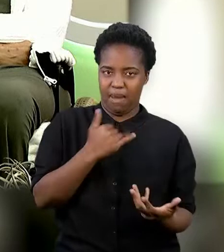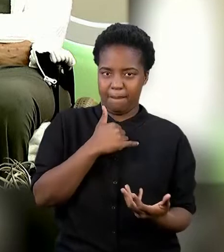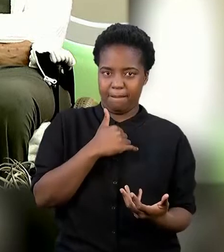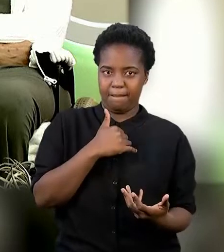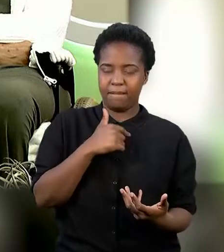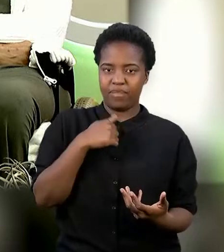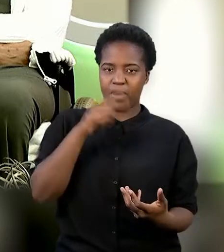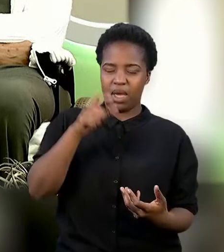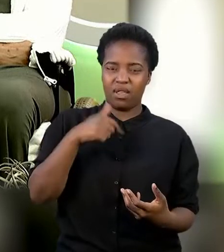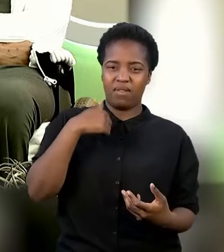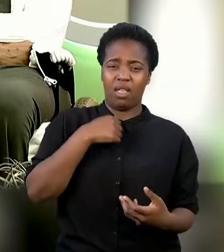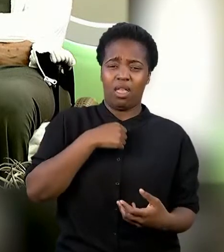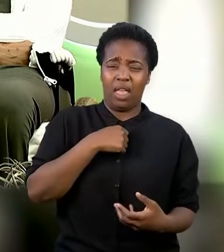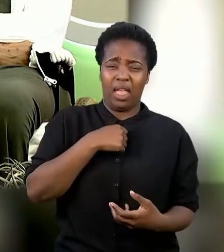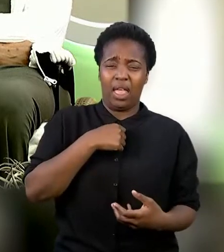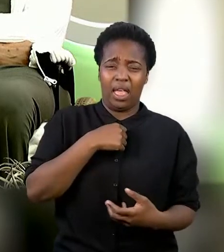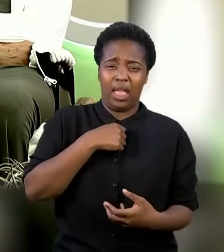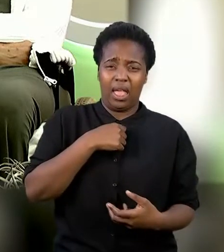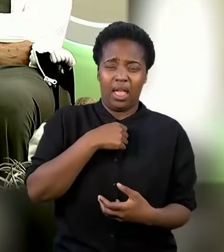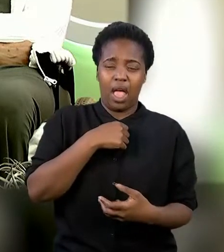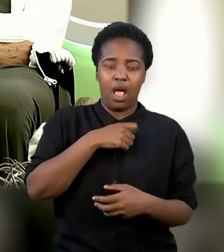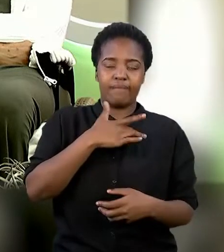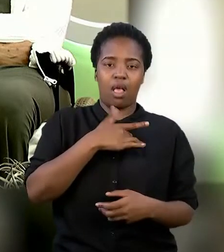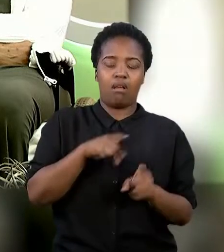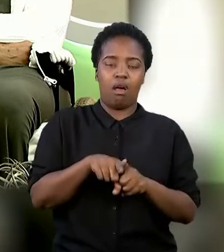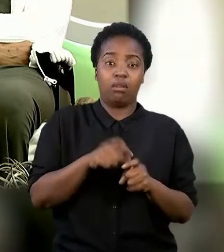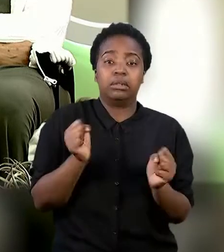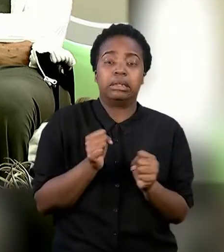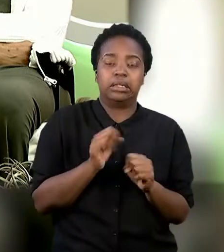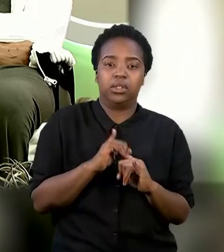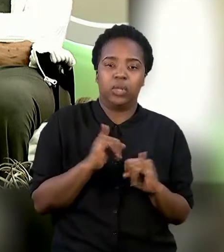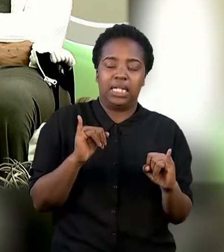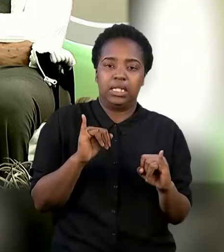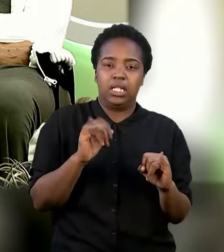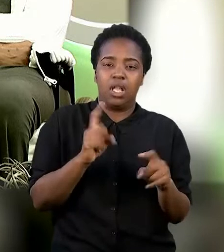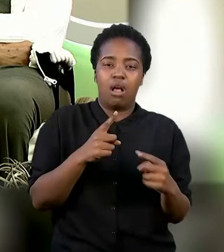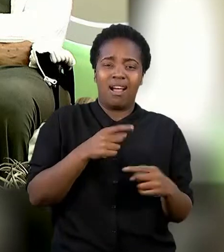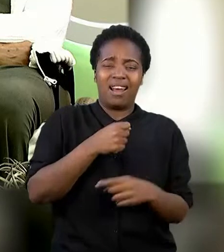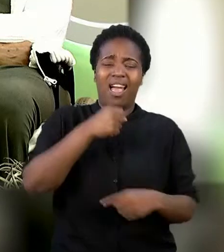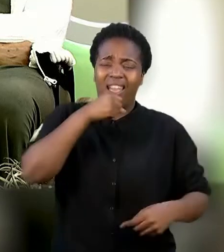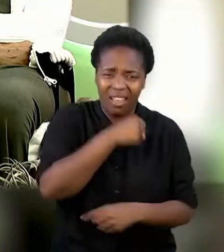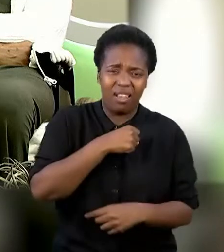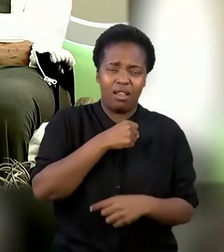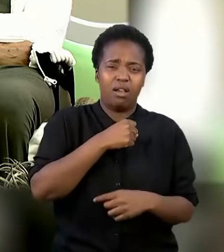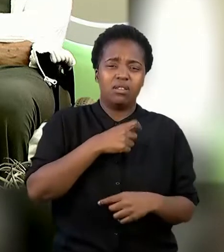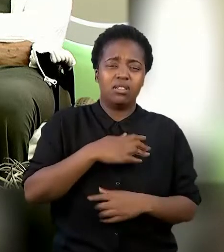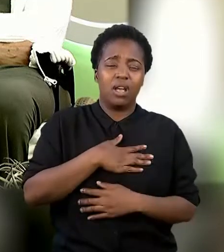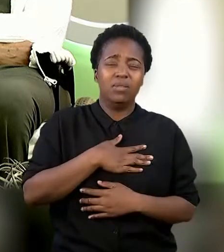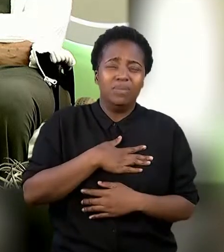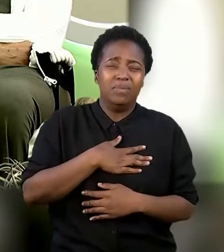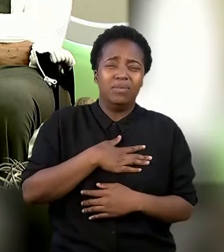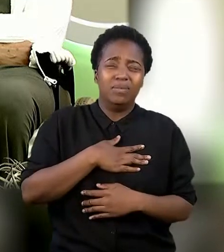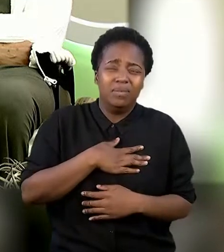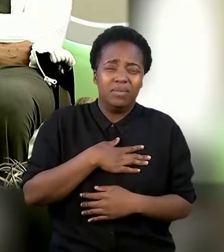then the spinal cord injured person may feel that they're getting a pneumonia or a cold and they cannot effectively cough it out. So they